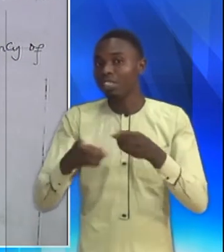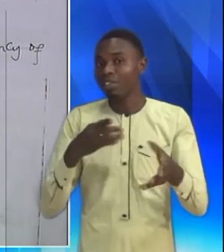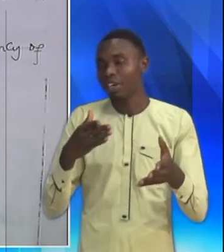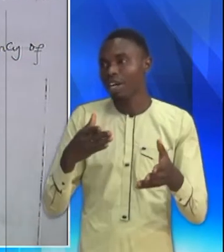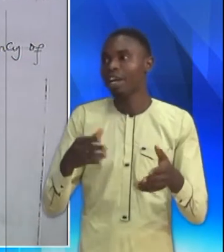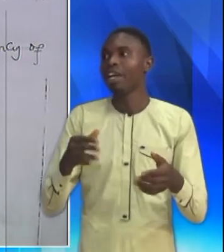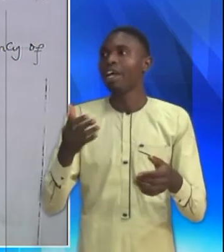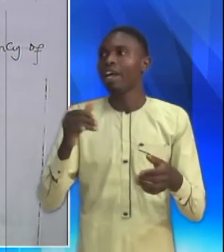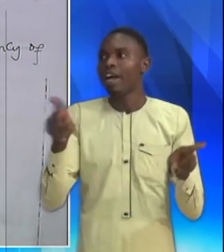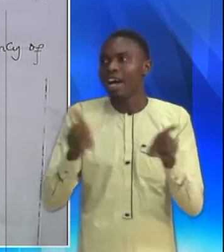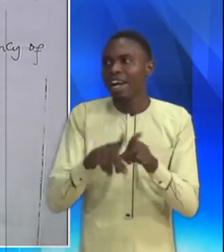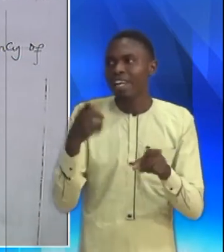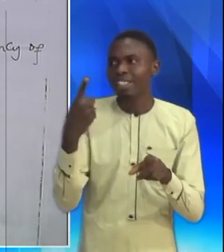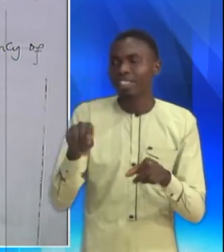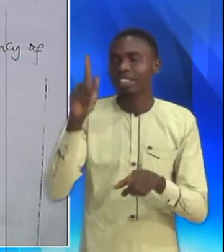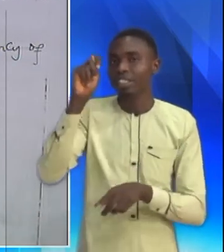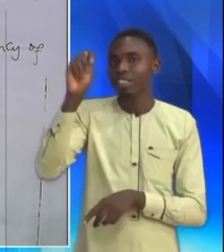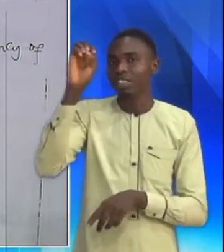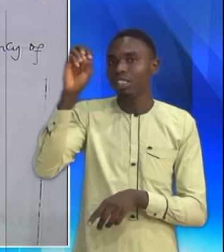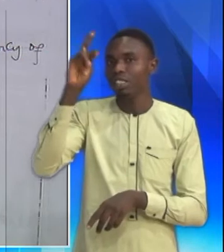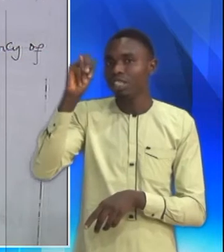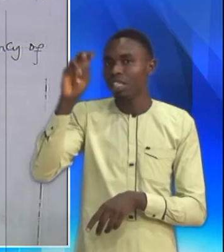to change